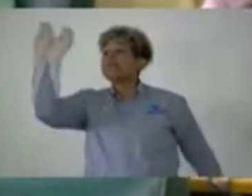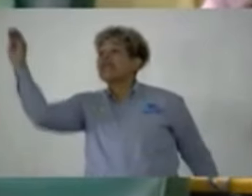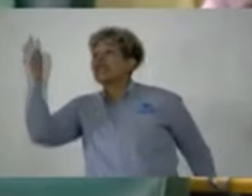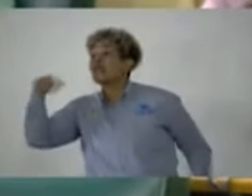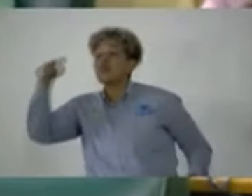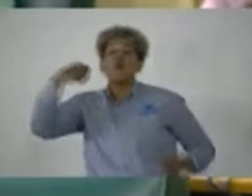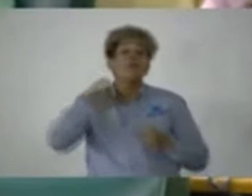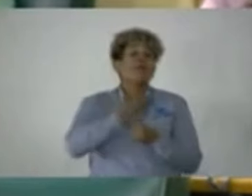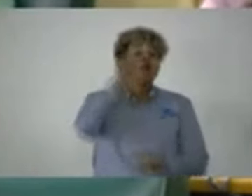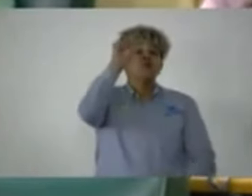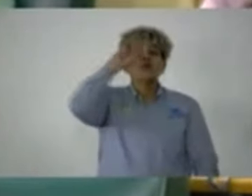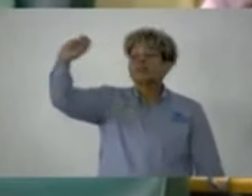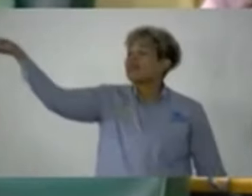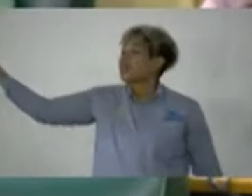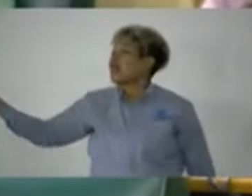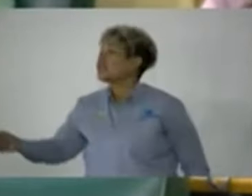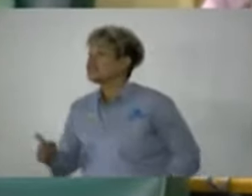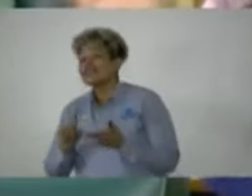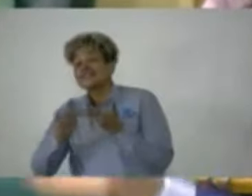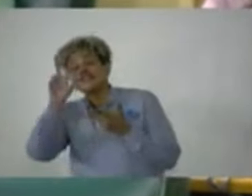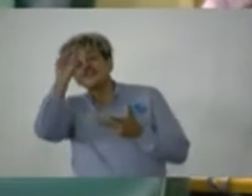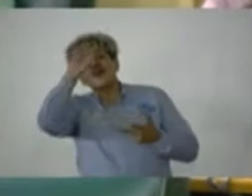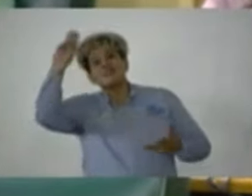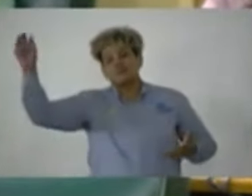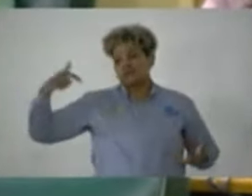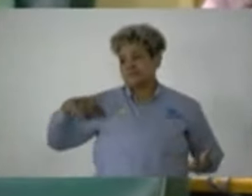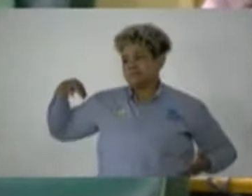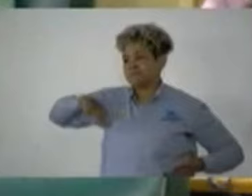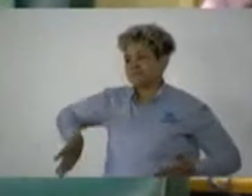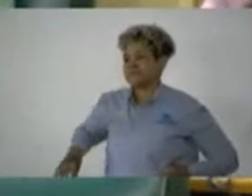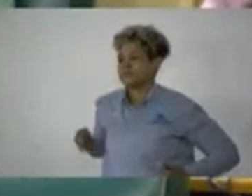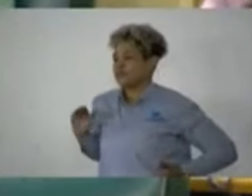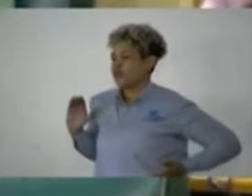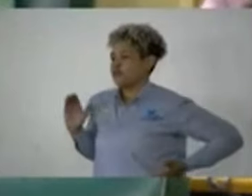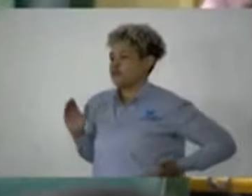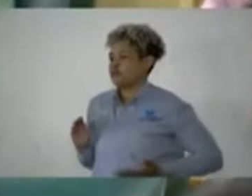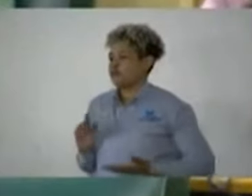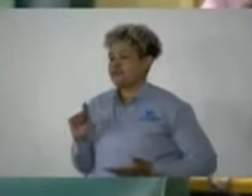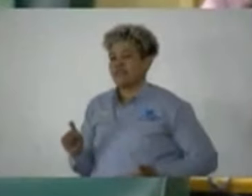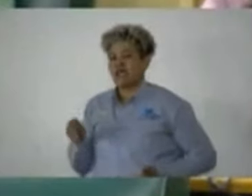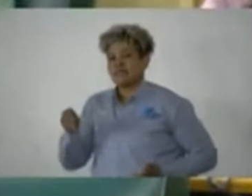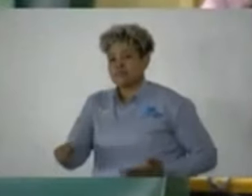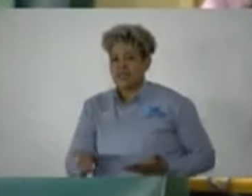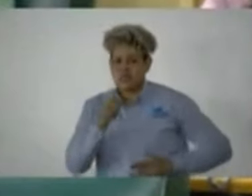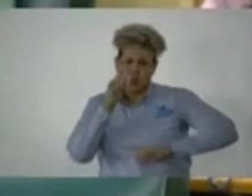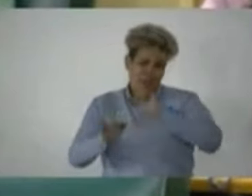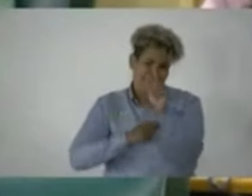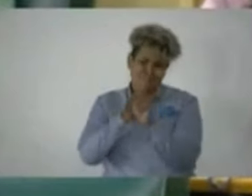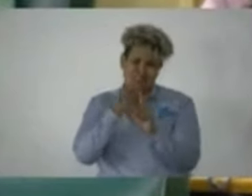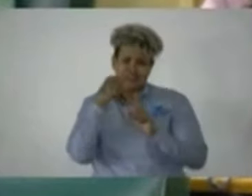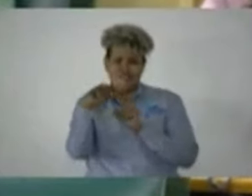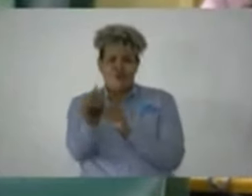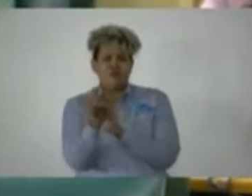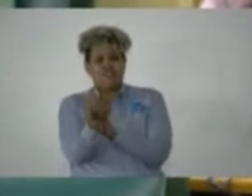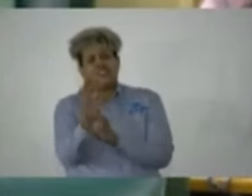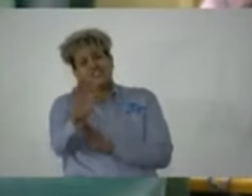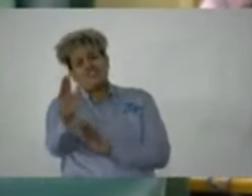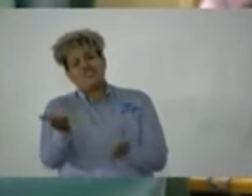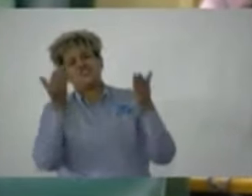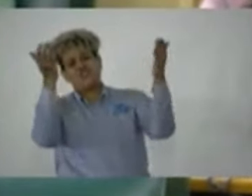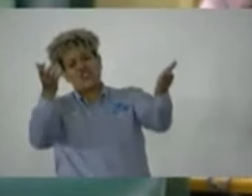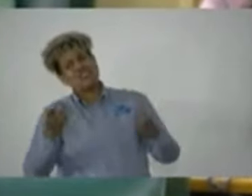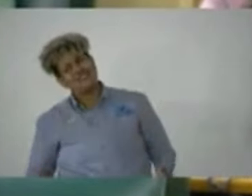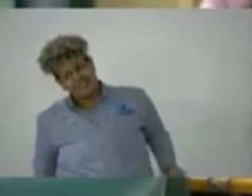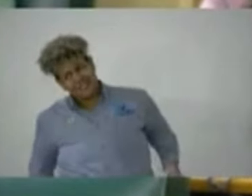those making 20 million, those making 30 million. So the effect of the opposition leader's suggestion would